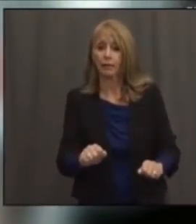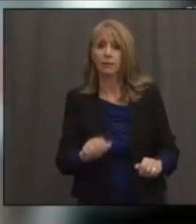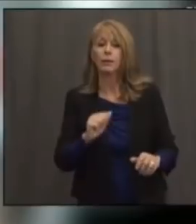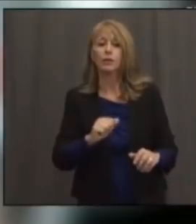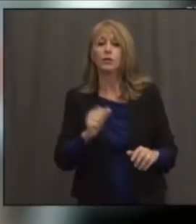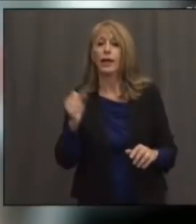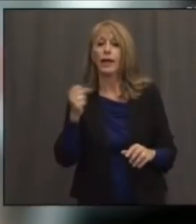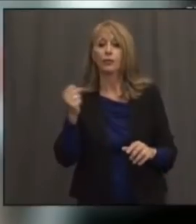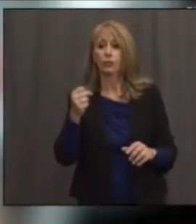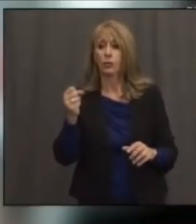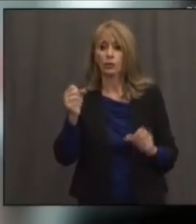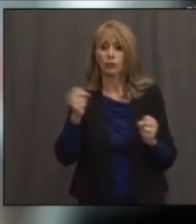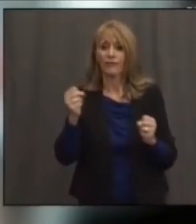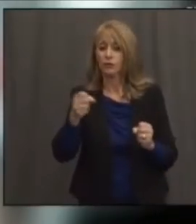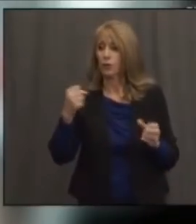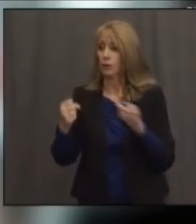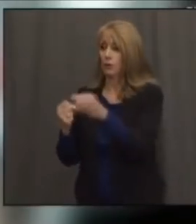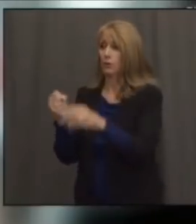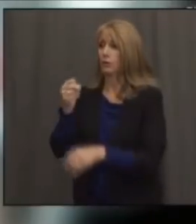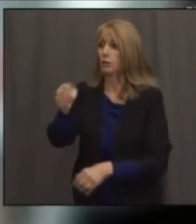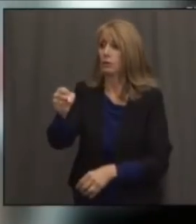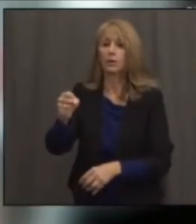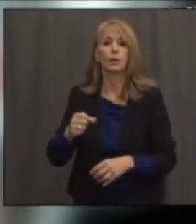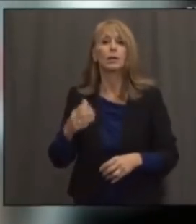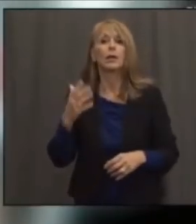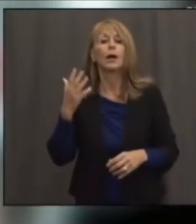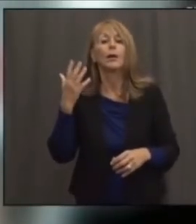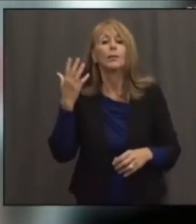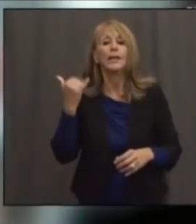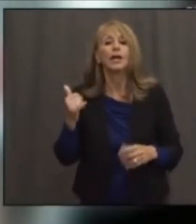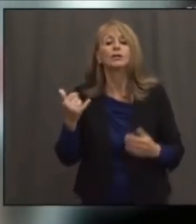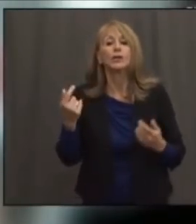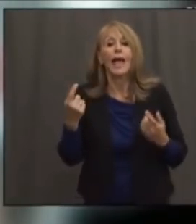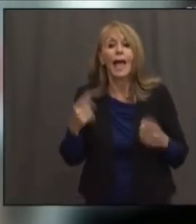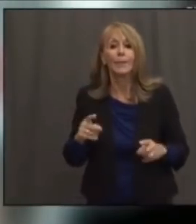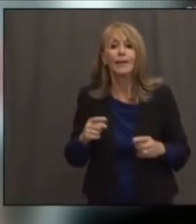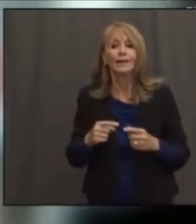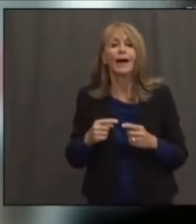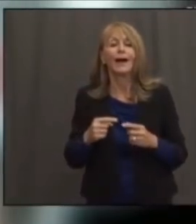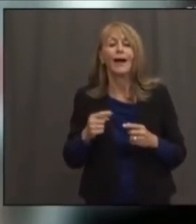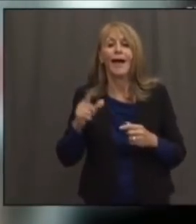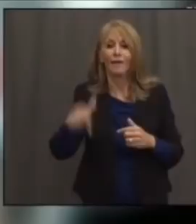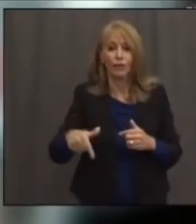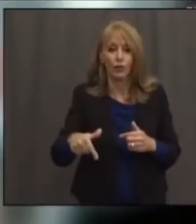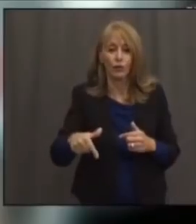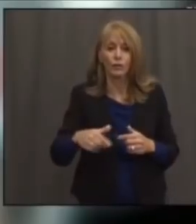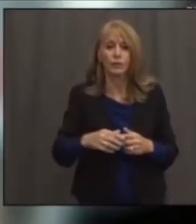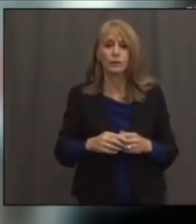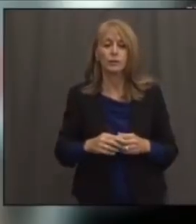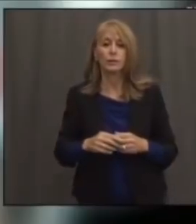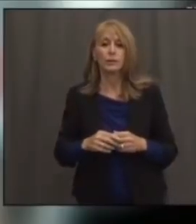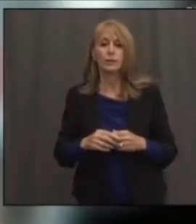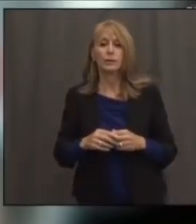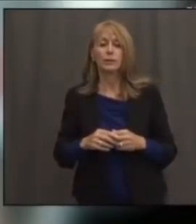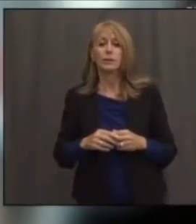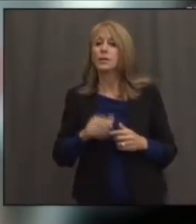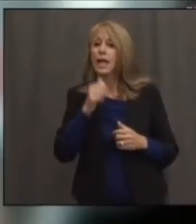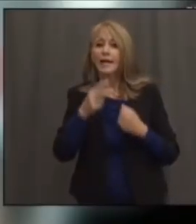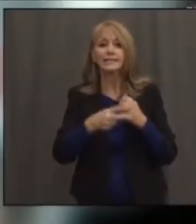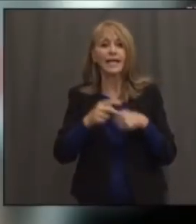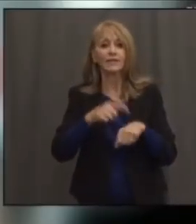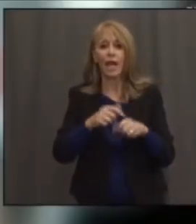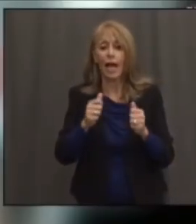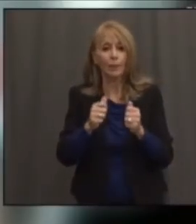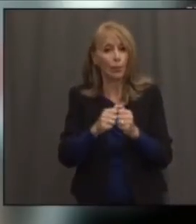refrigerator for longer than we thought. It's because we did those studies after the fact. Where did we not save any time? We didn't save any time on the